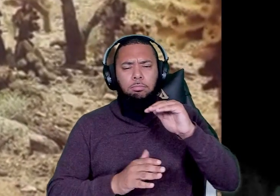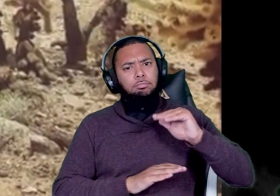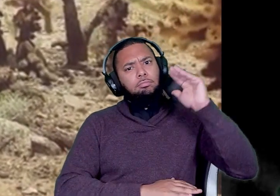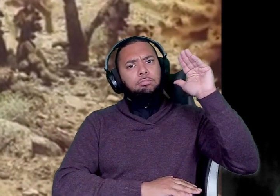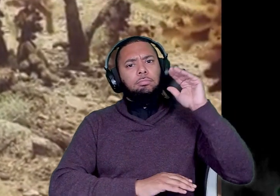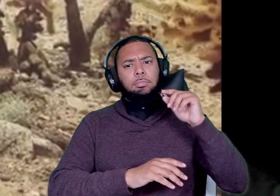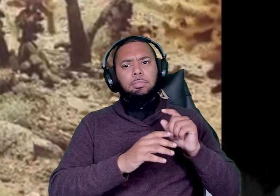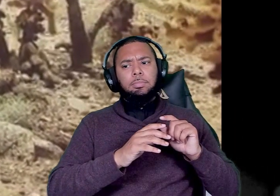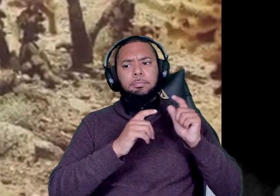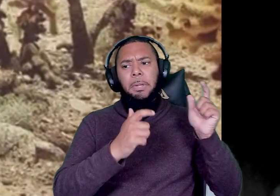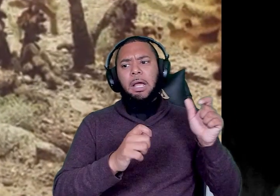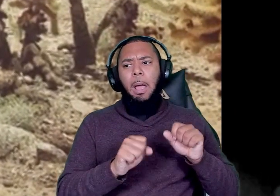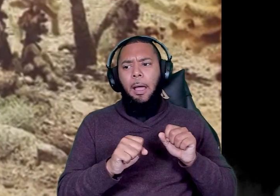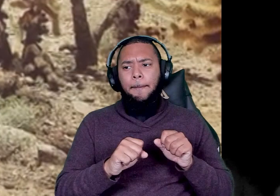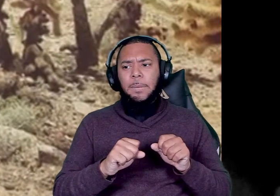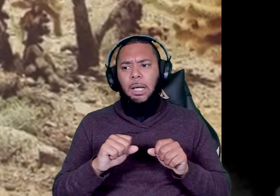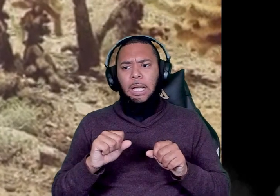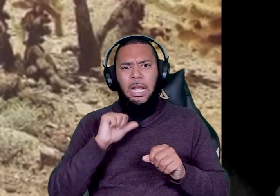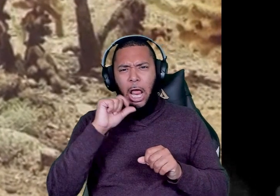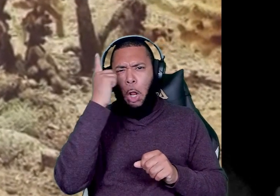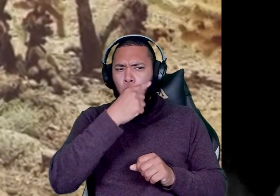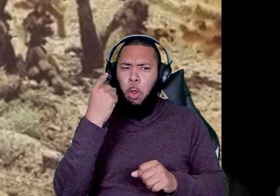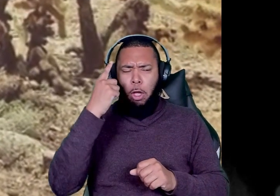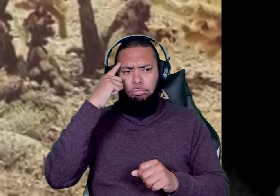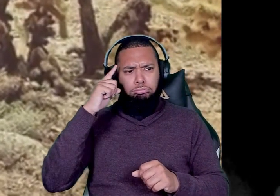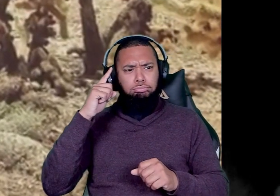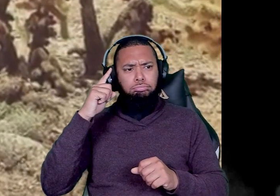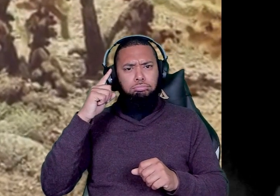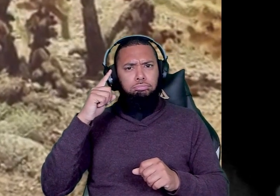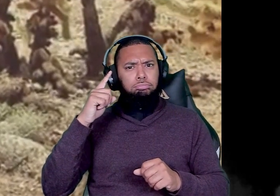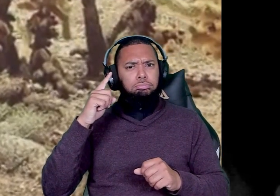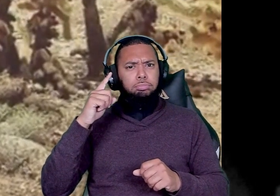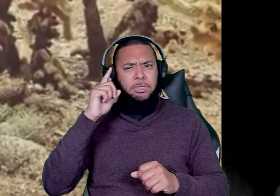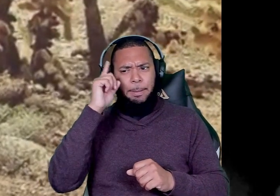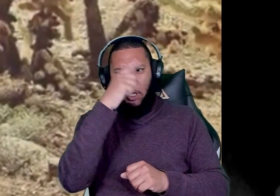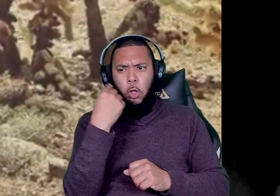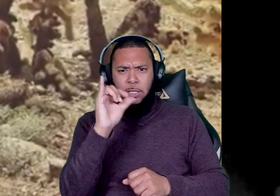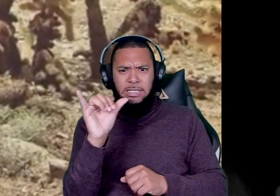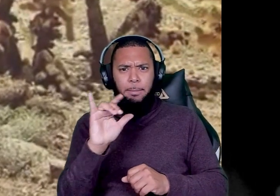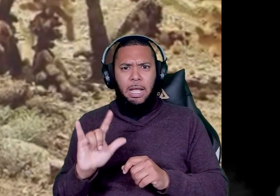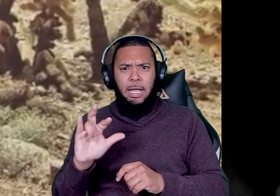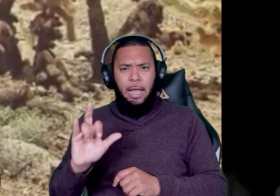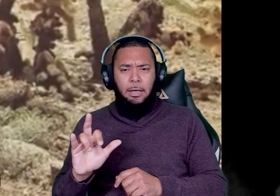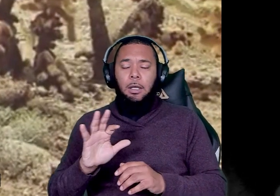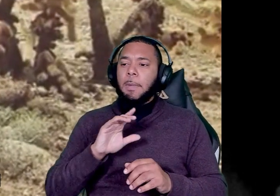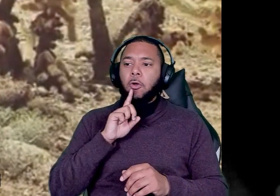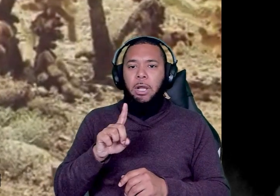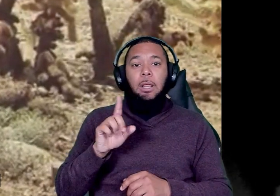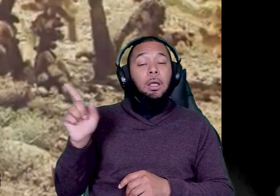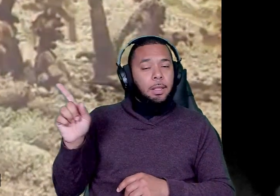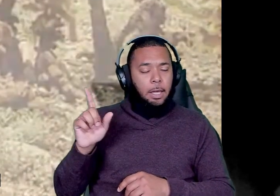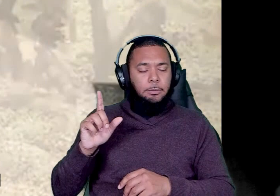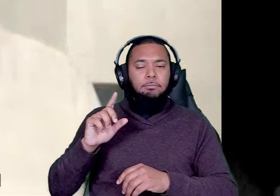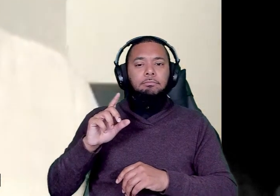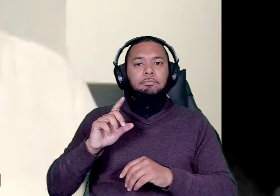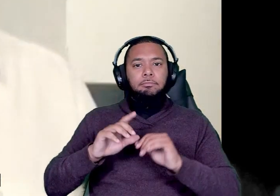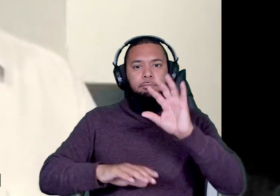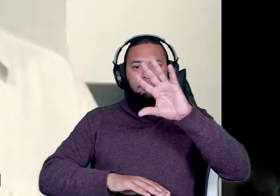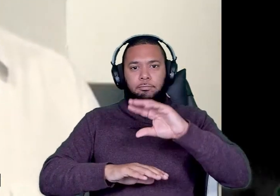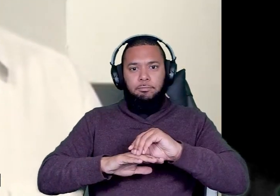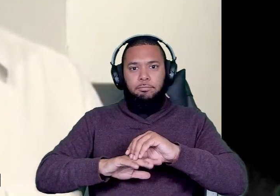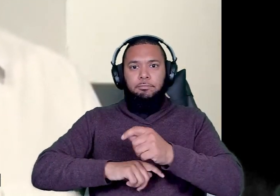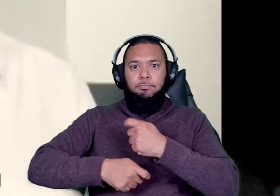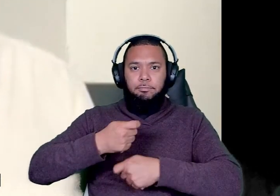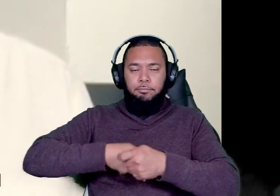think of as trees, but they do incur photosynthesis. They do have leaves, which are modified spines to conserve water.